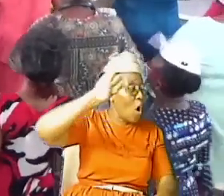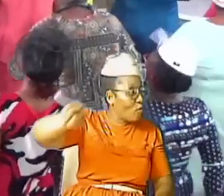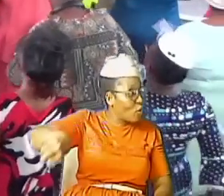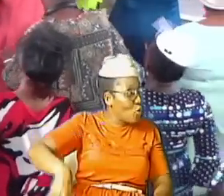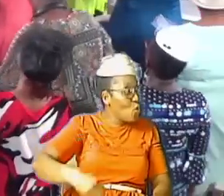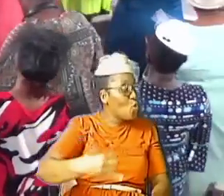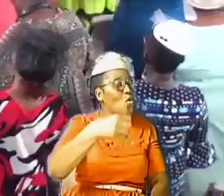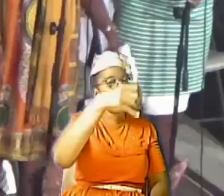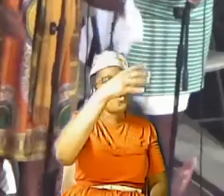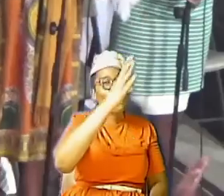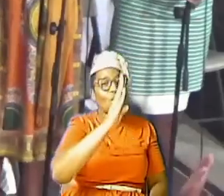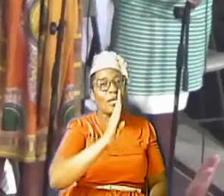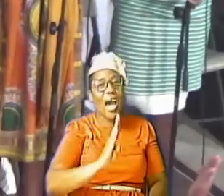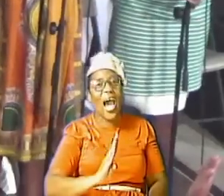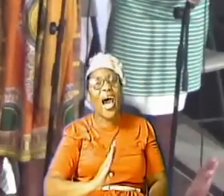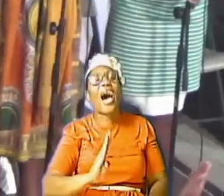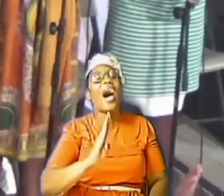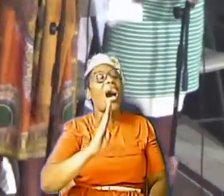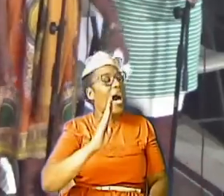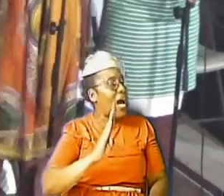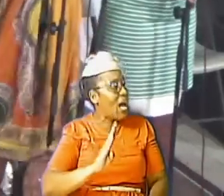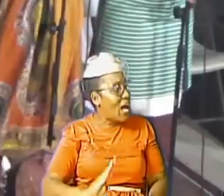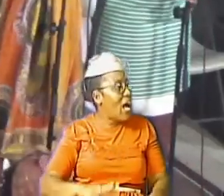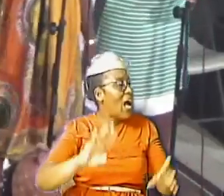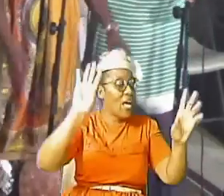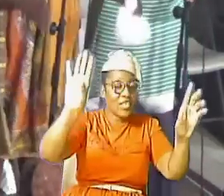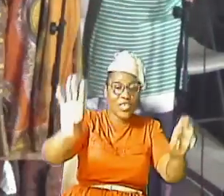the Lion of Judah.